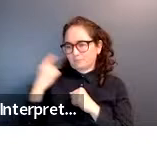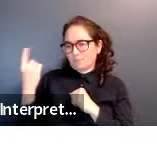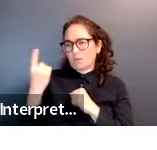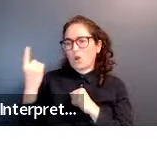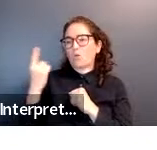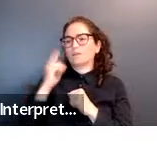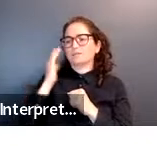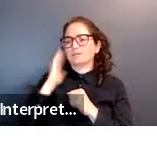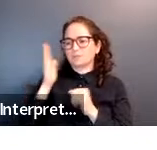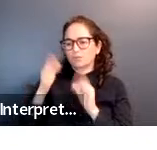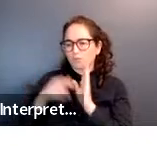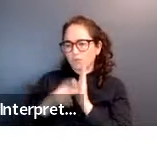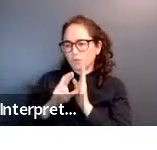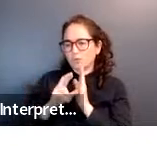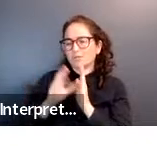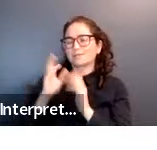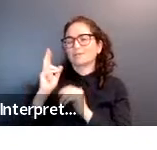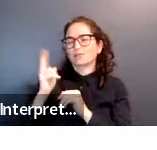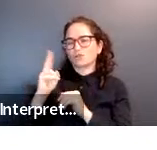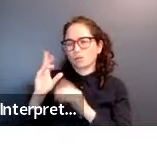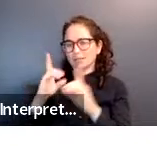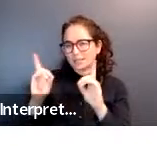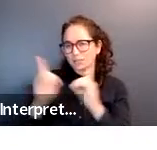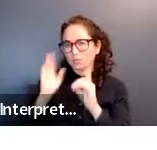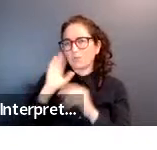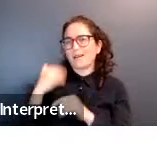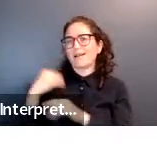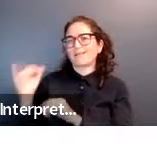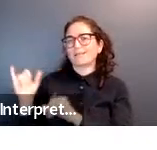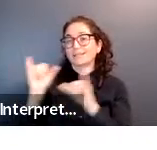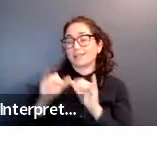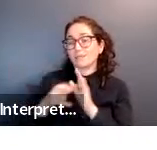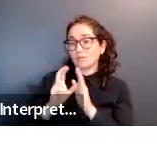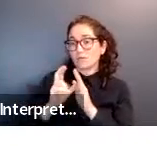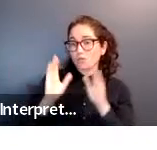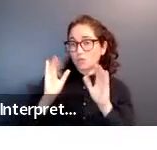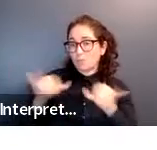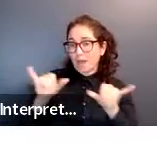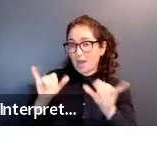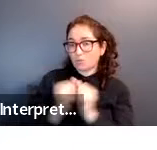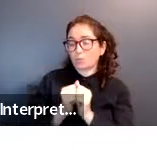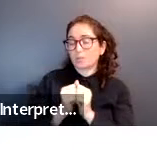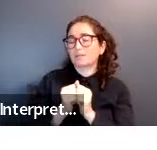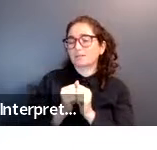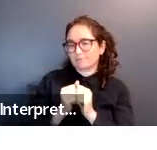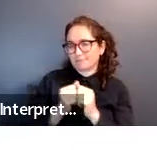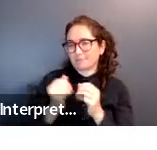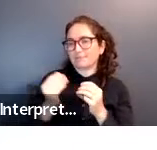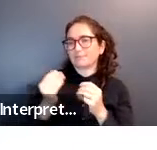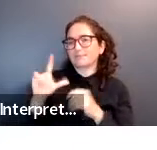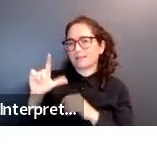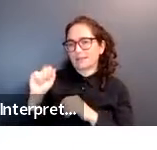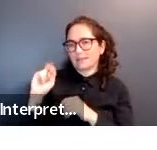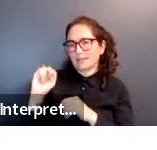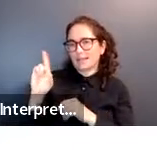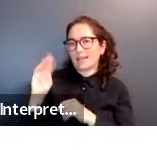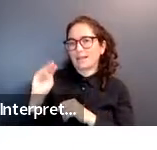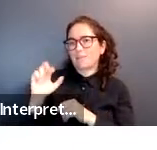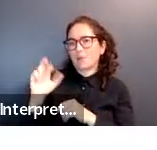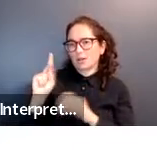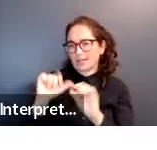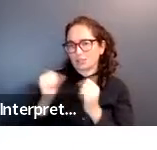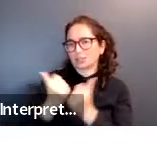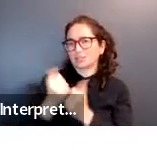reviewed by, in historic districts, will have the same review pattern as with the Landmark